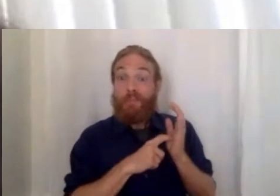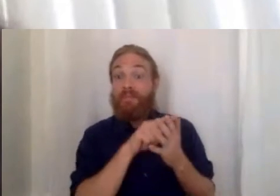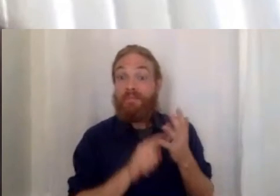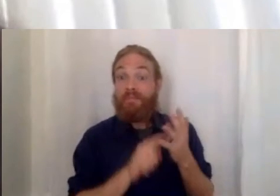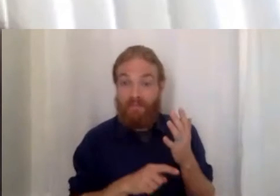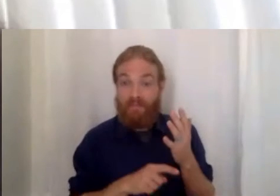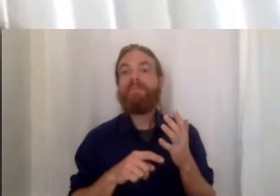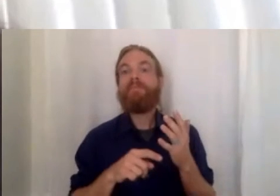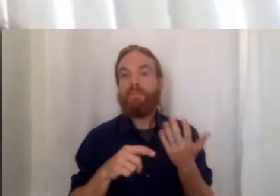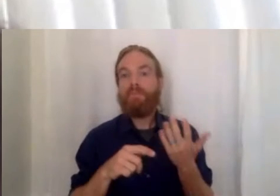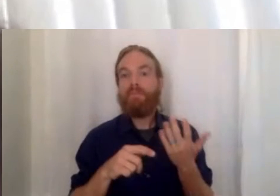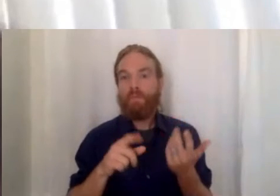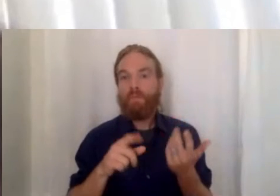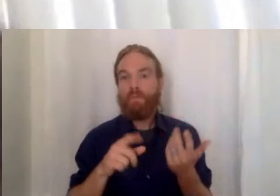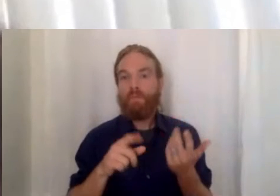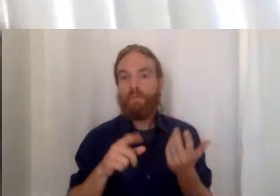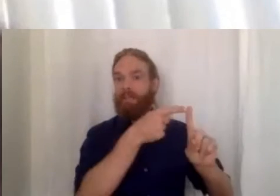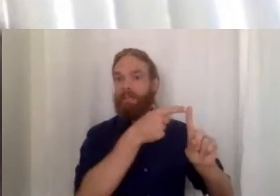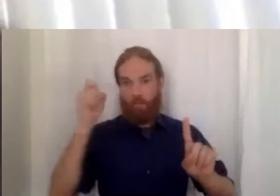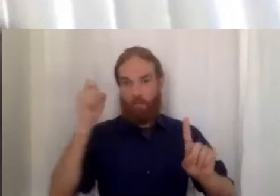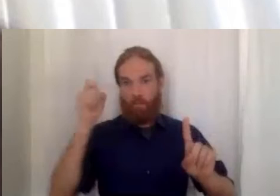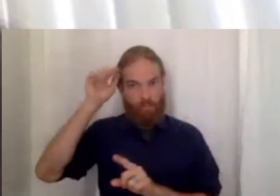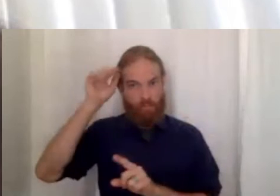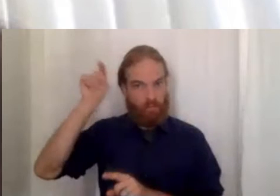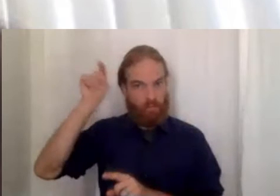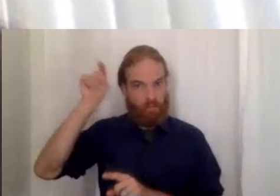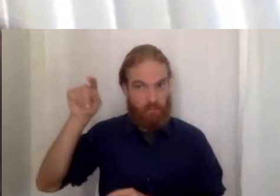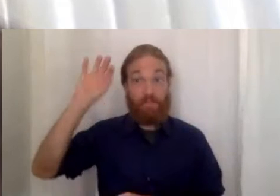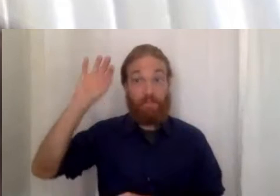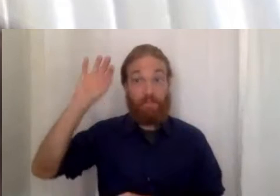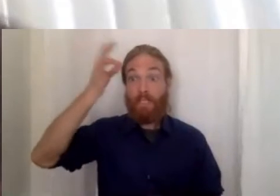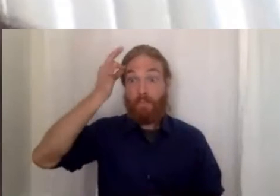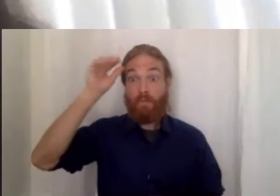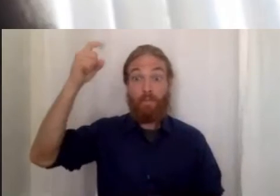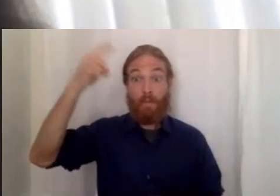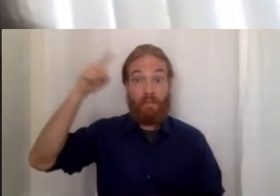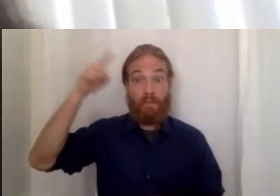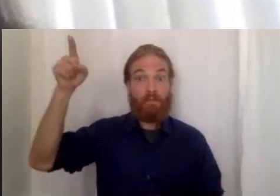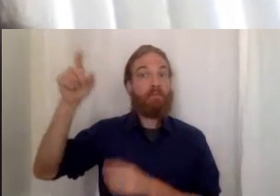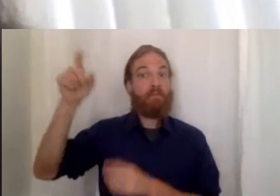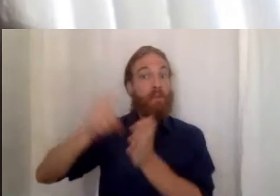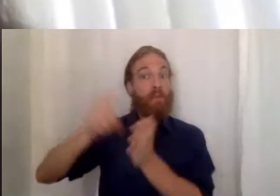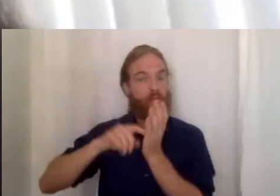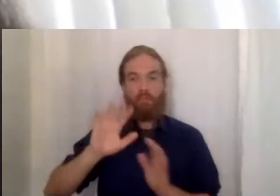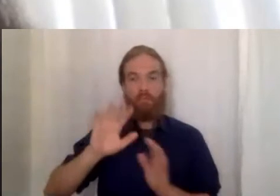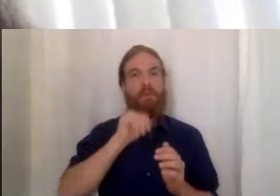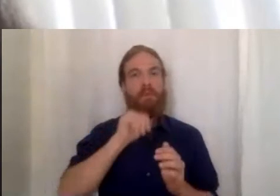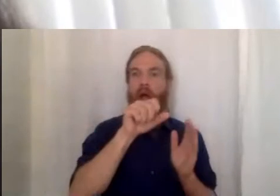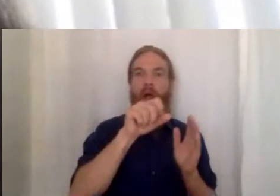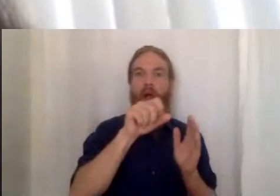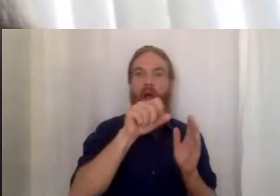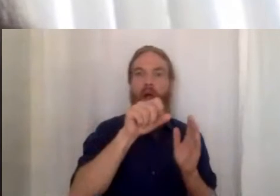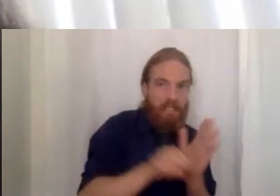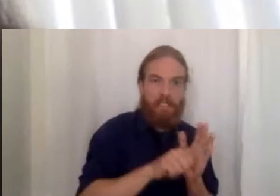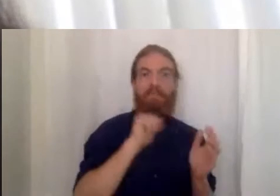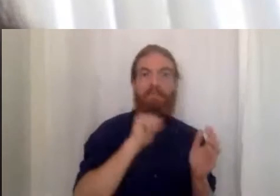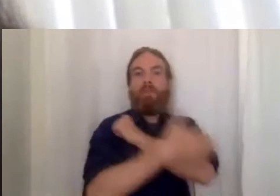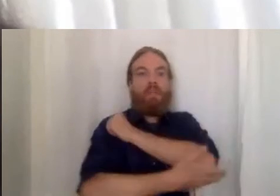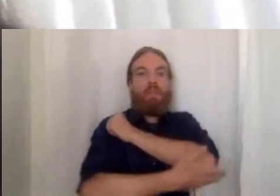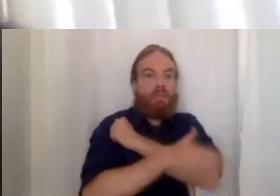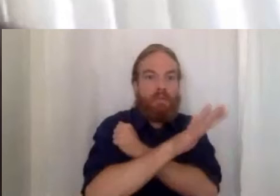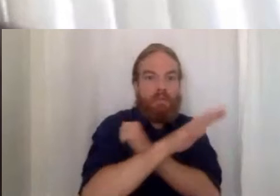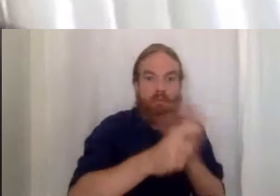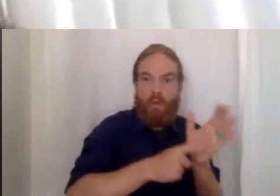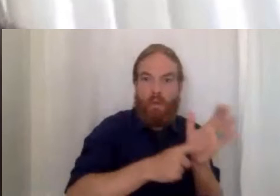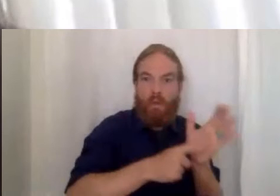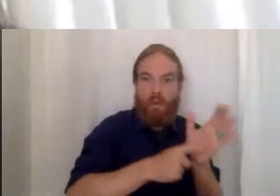state. They're not from the county, and they're obviously not from El Paso County Public Health. So I just wanted to make